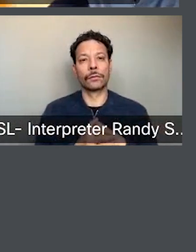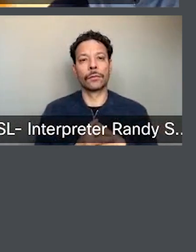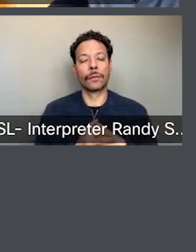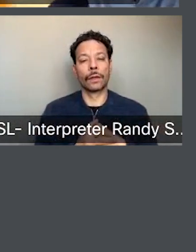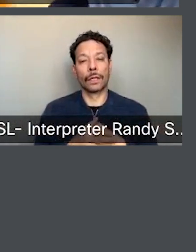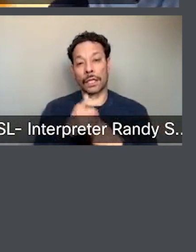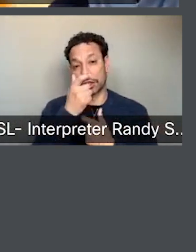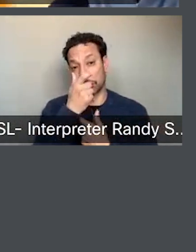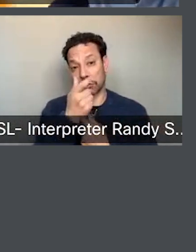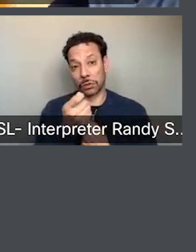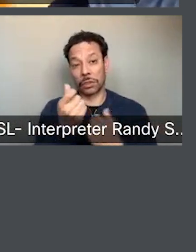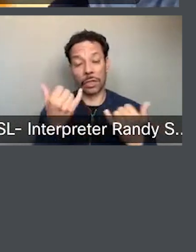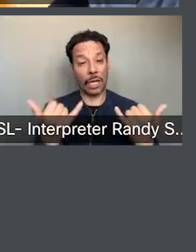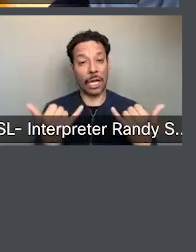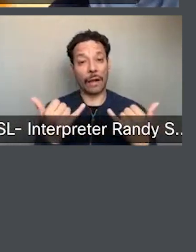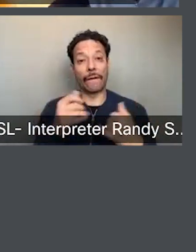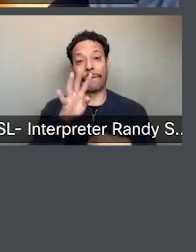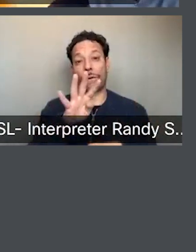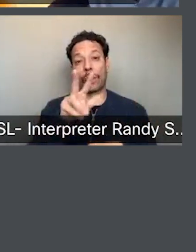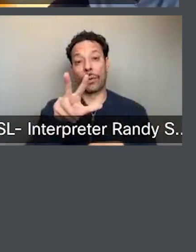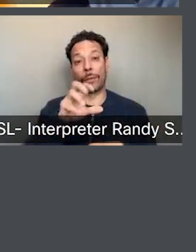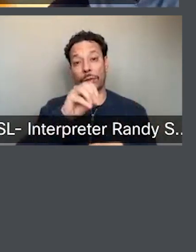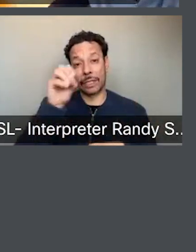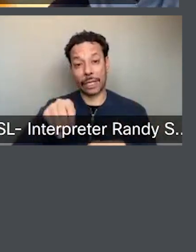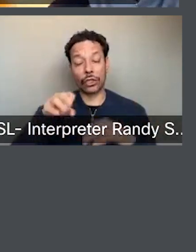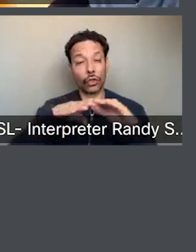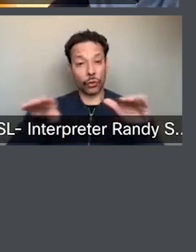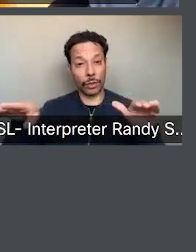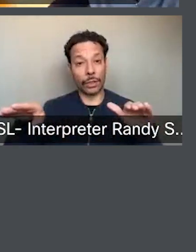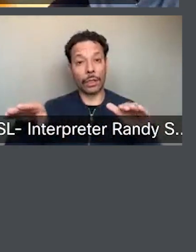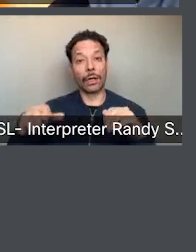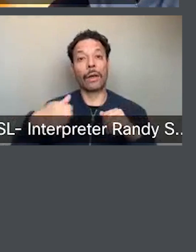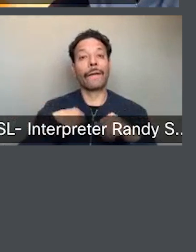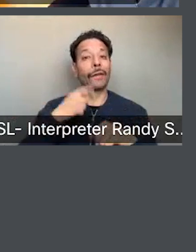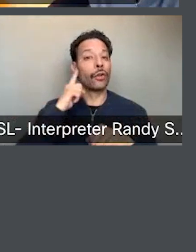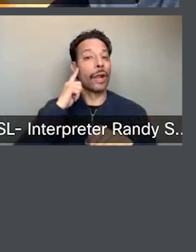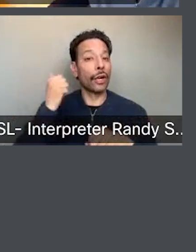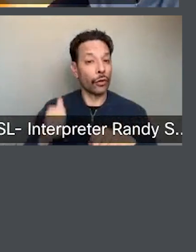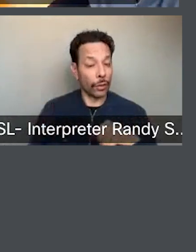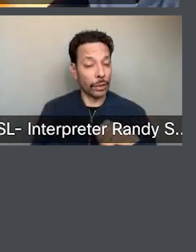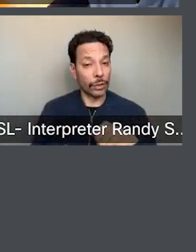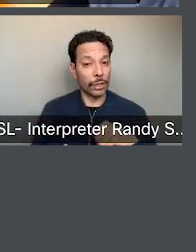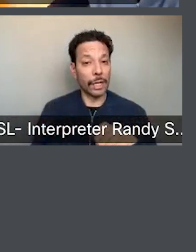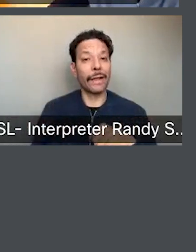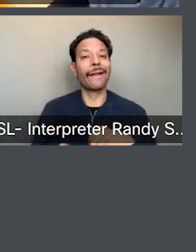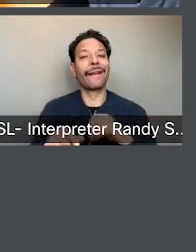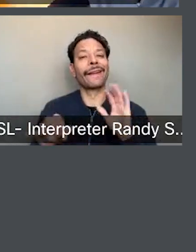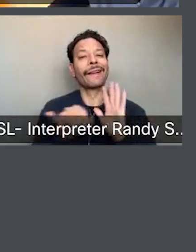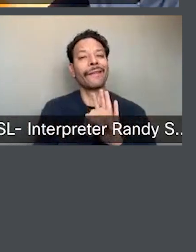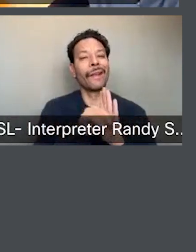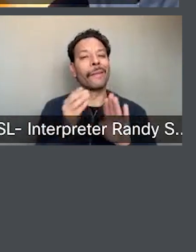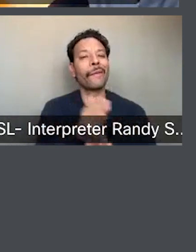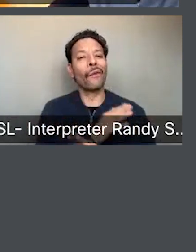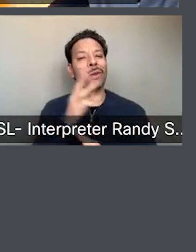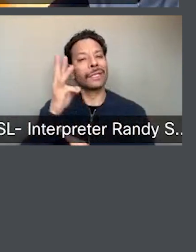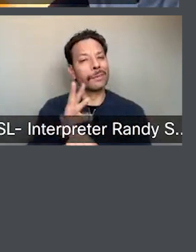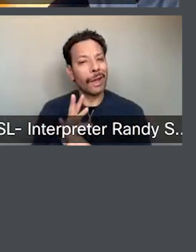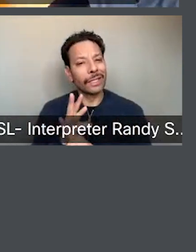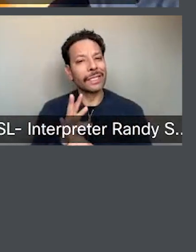Interestingly, today, about 43% of children with unilateral hearing loss are identified before 6 months of age.